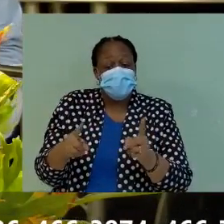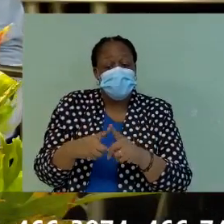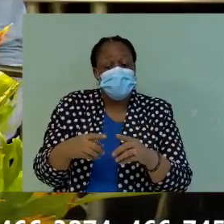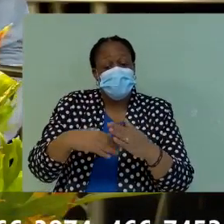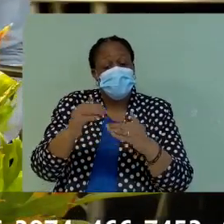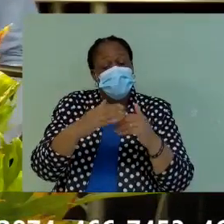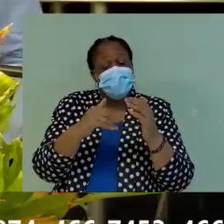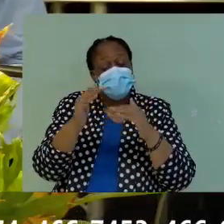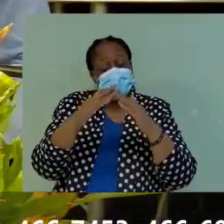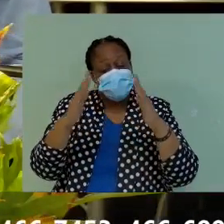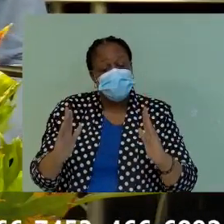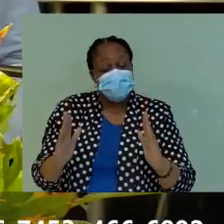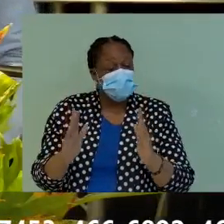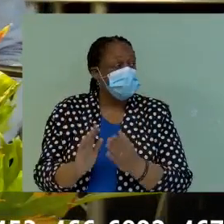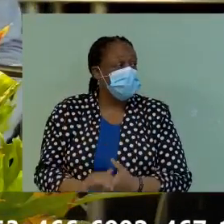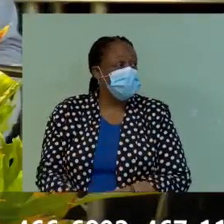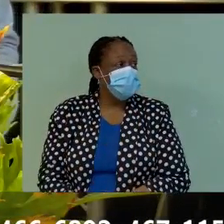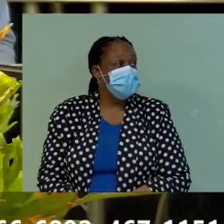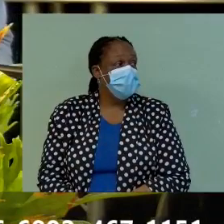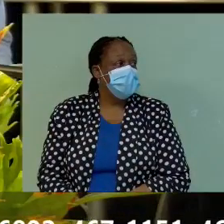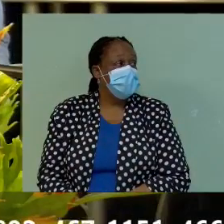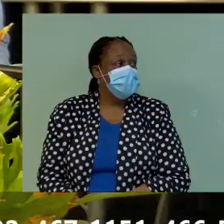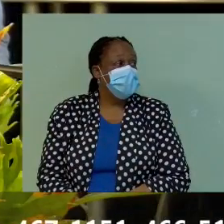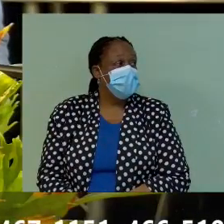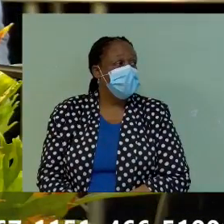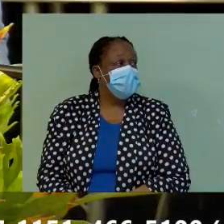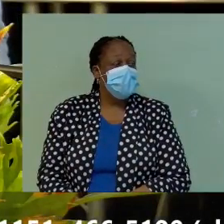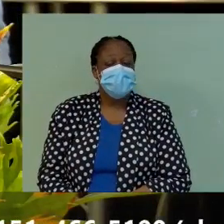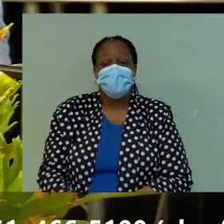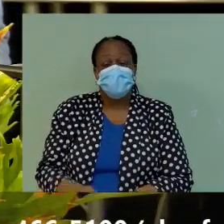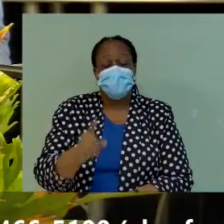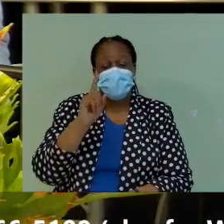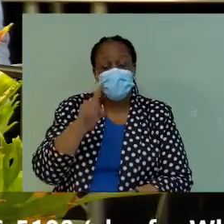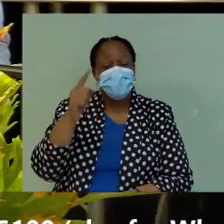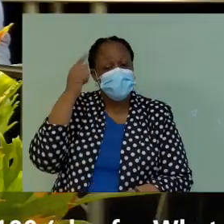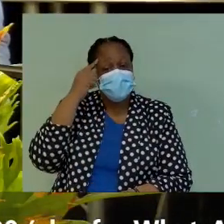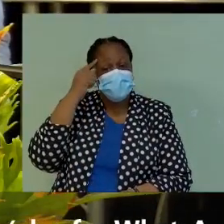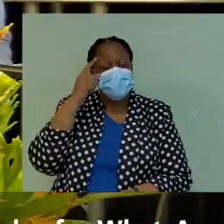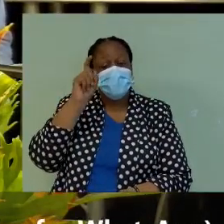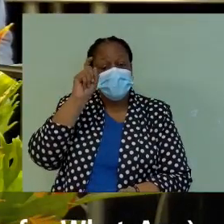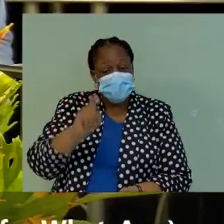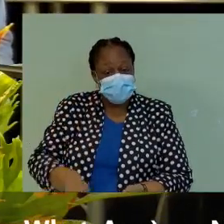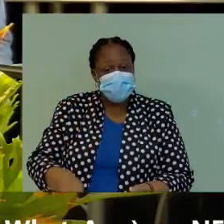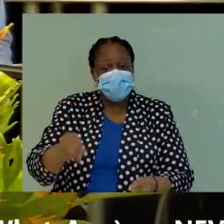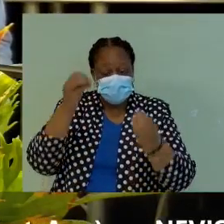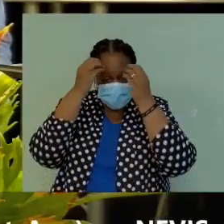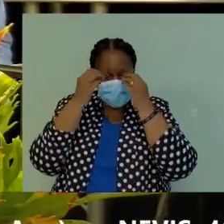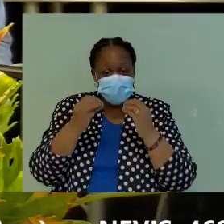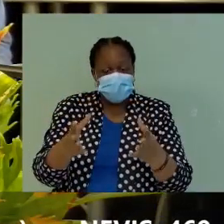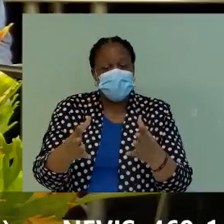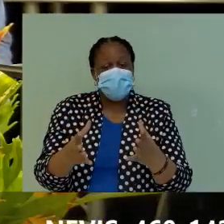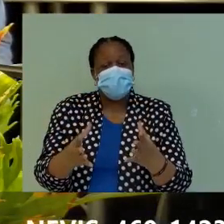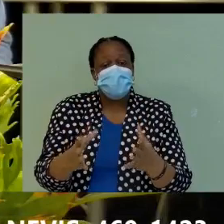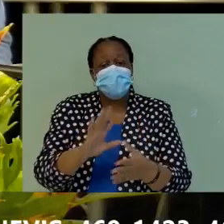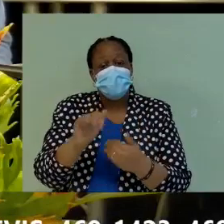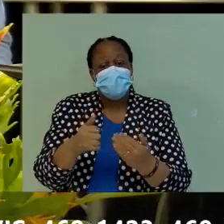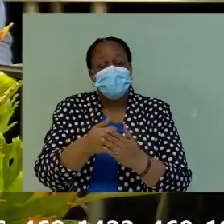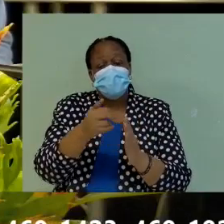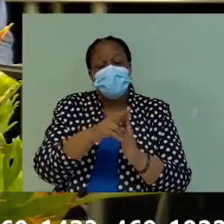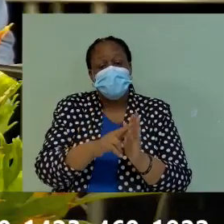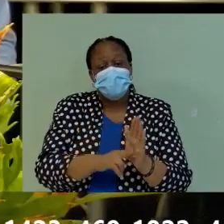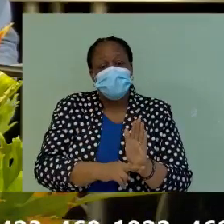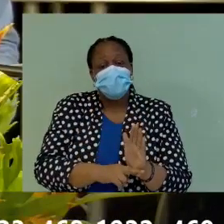the general requirements of the industry is to obey the rules and regulations for health and safety at